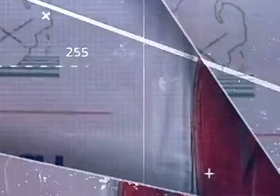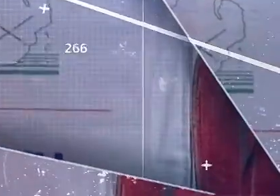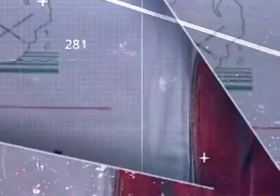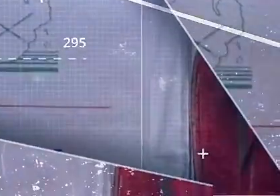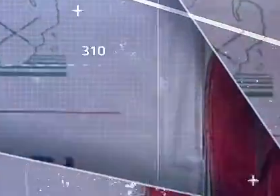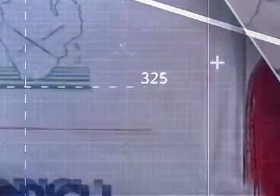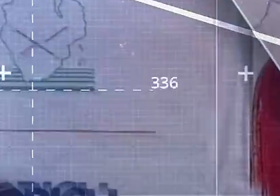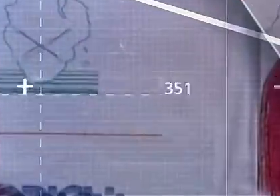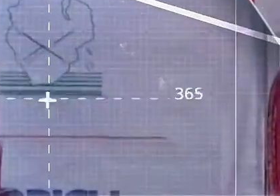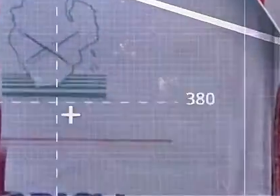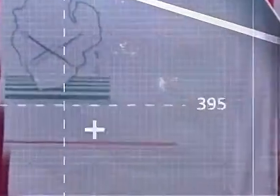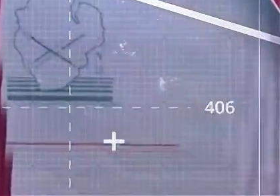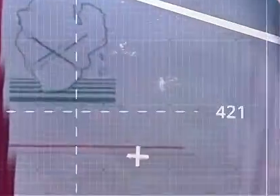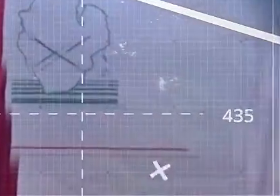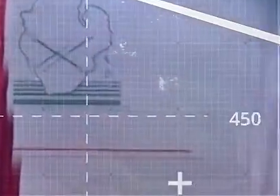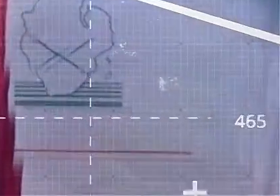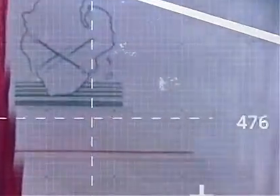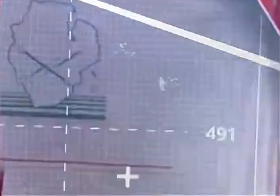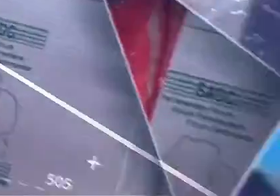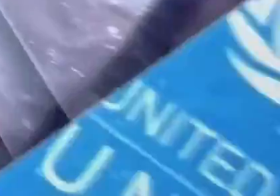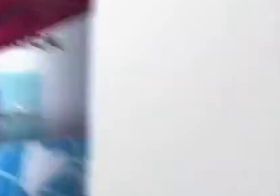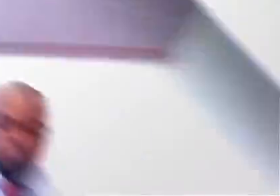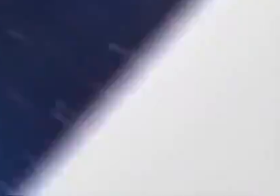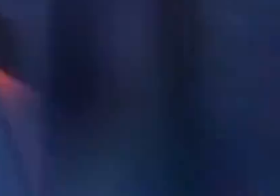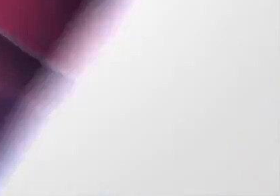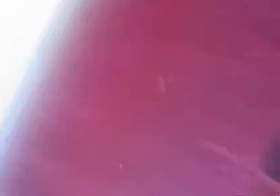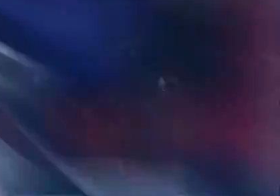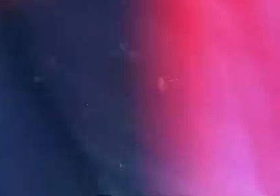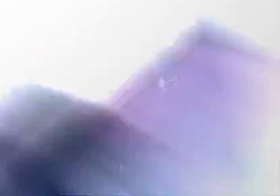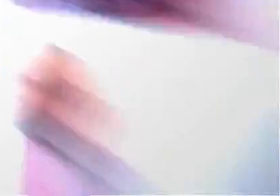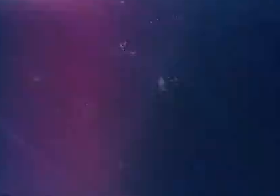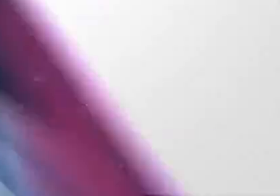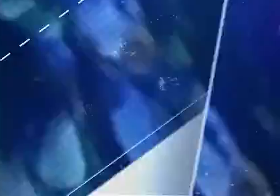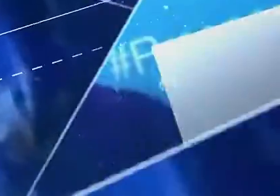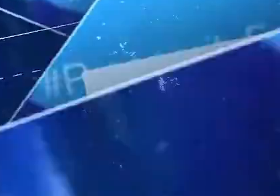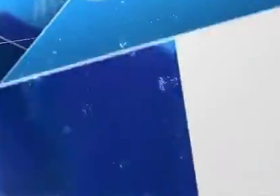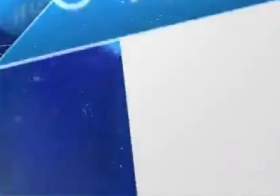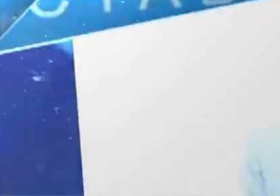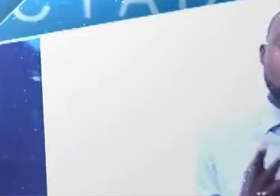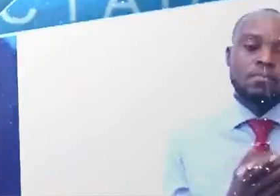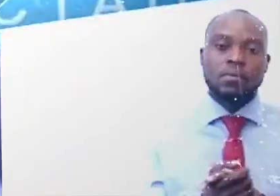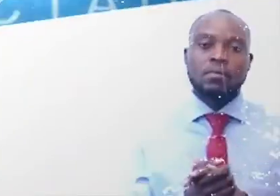We call for policies and practices that put people first.